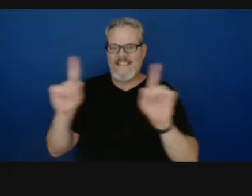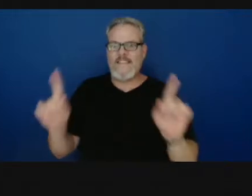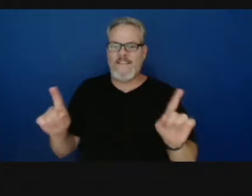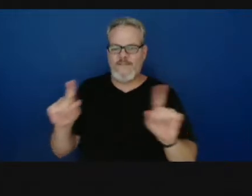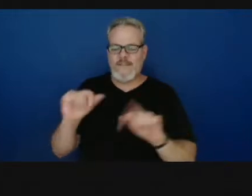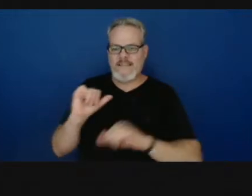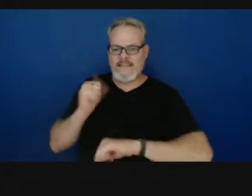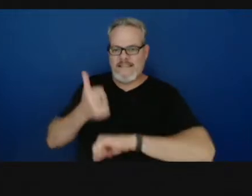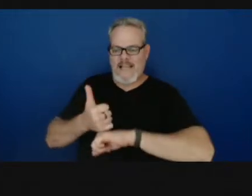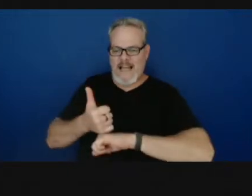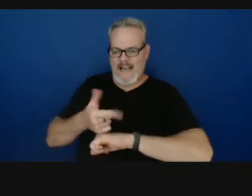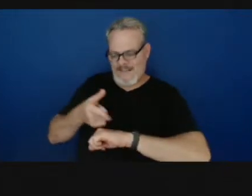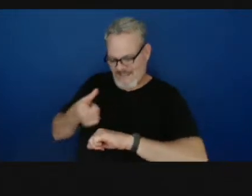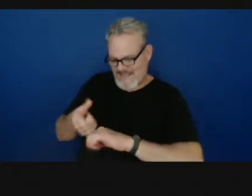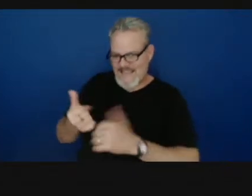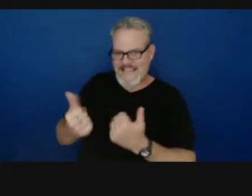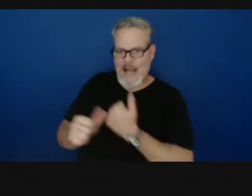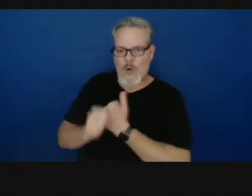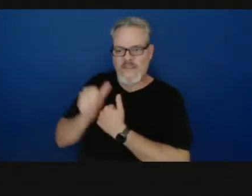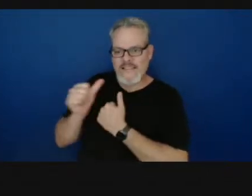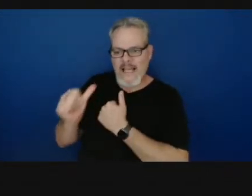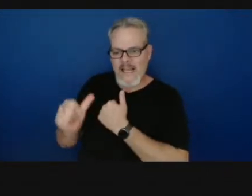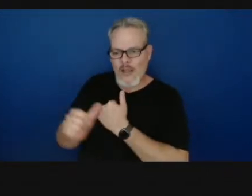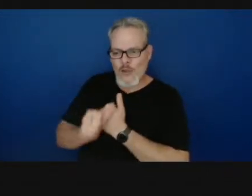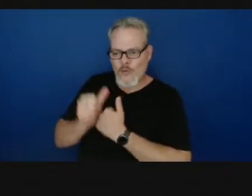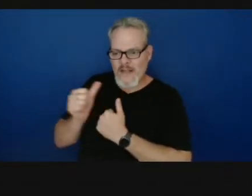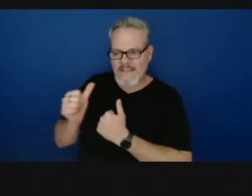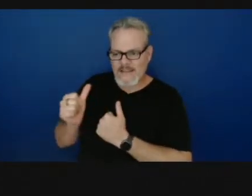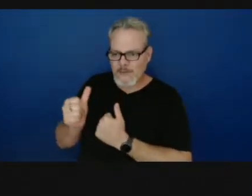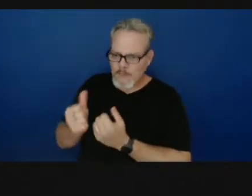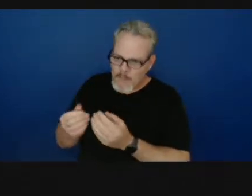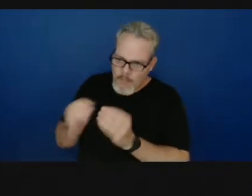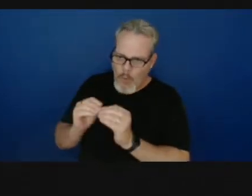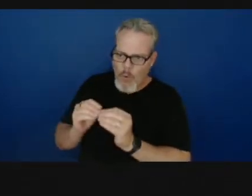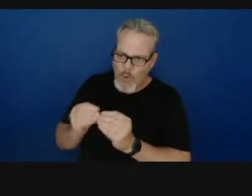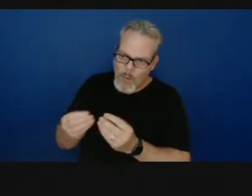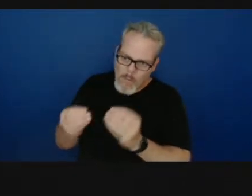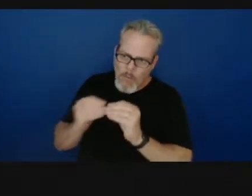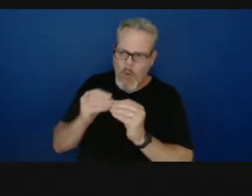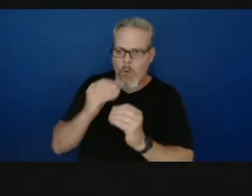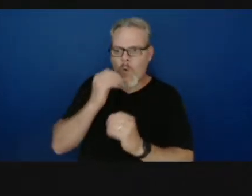now it's getting threatened more and more each day.